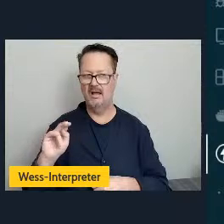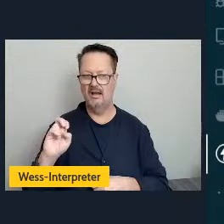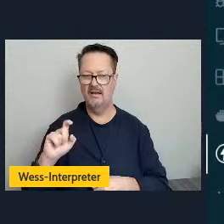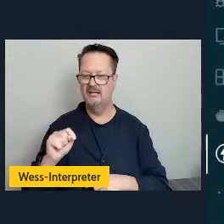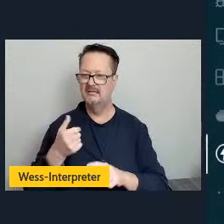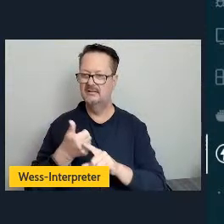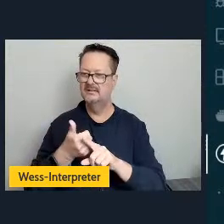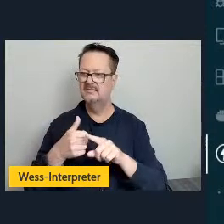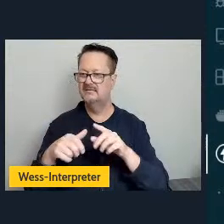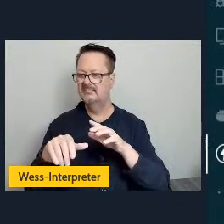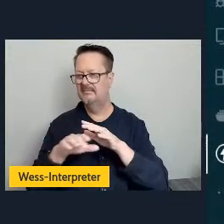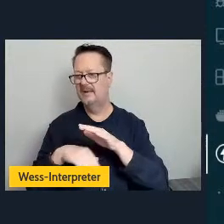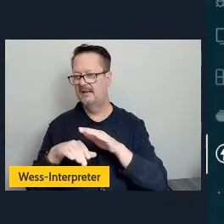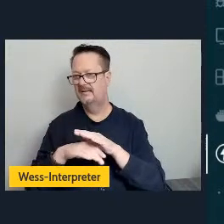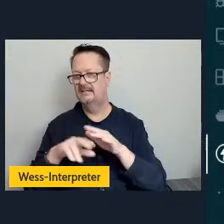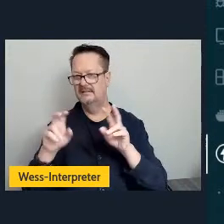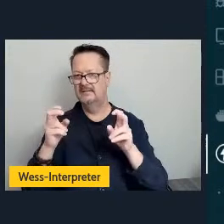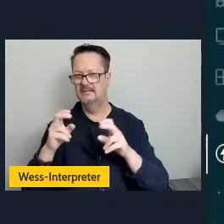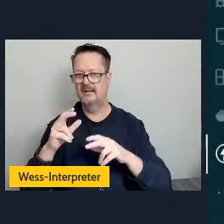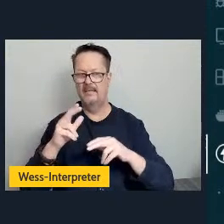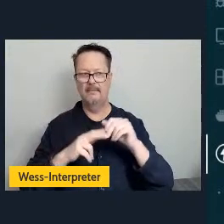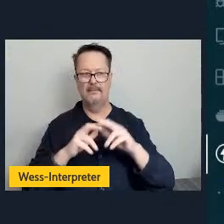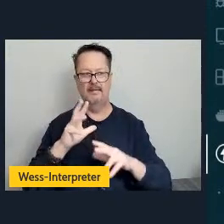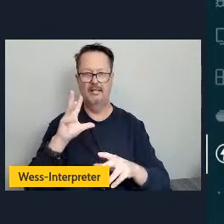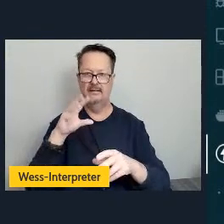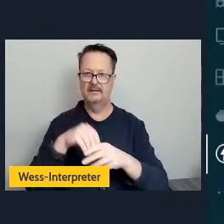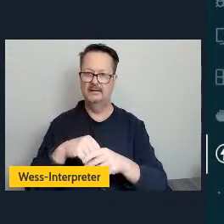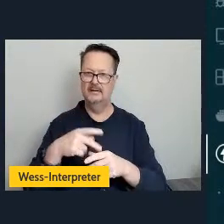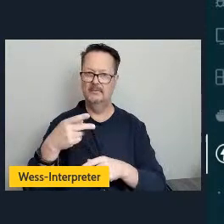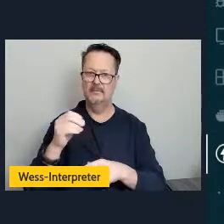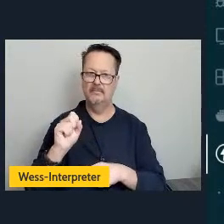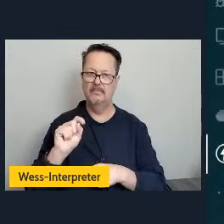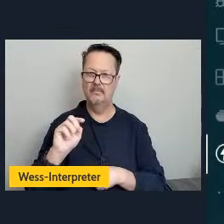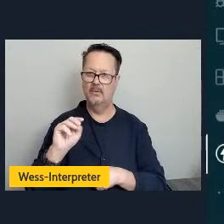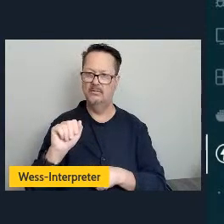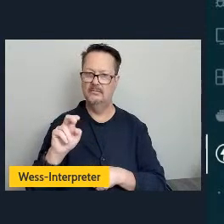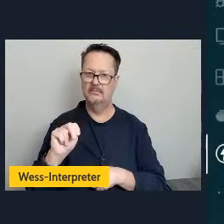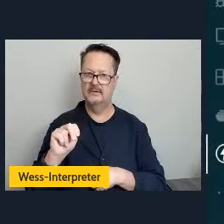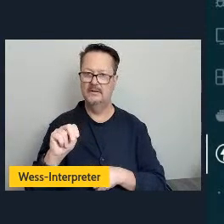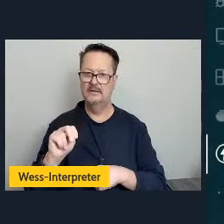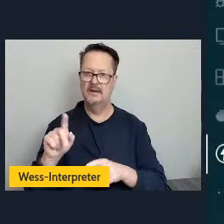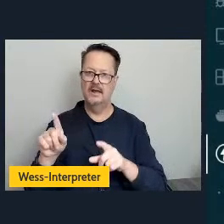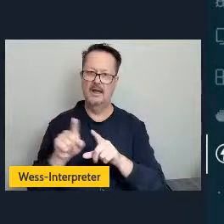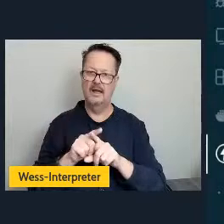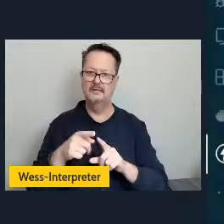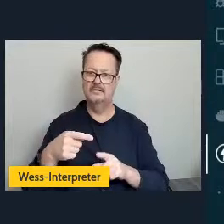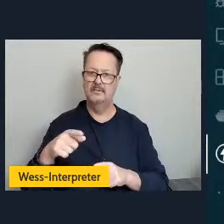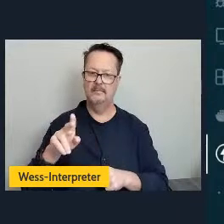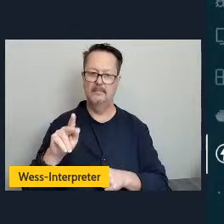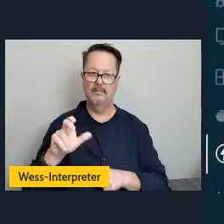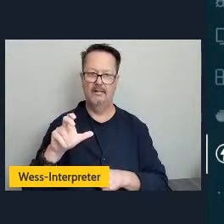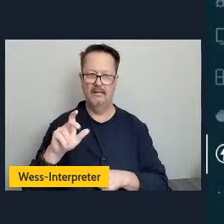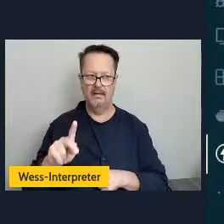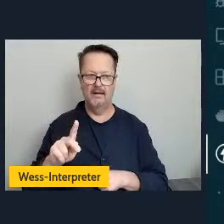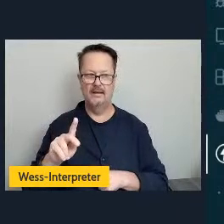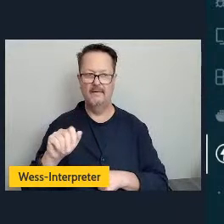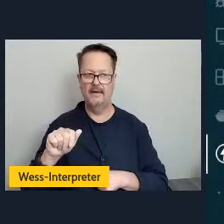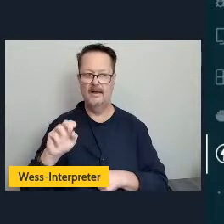a built-in Postman as a plugin for VS Code. And